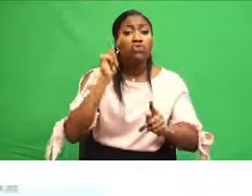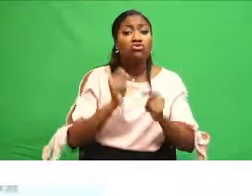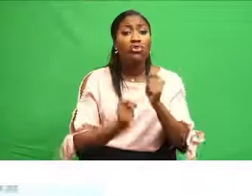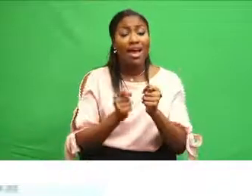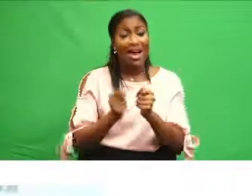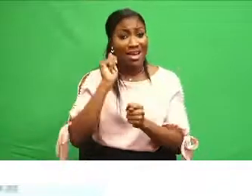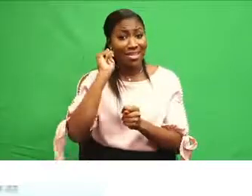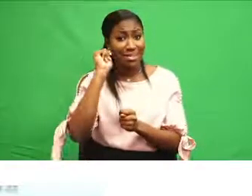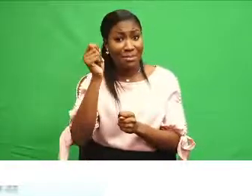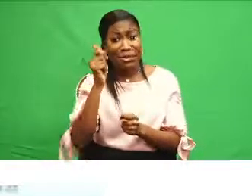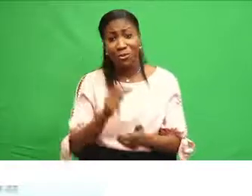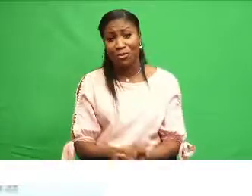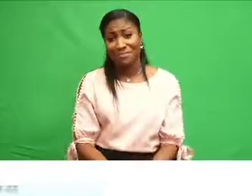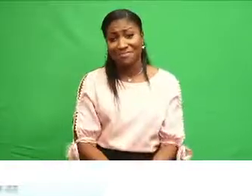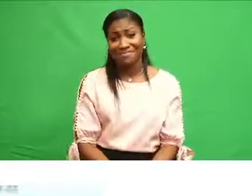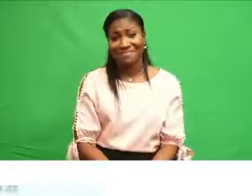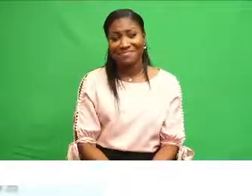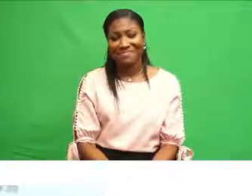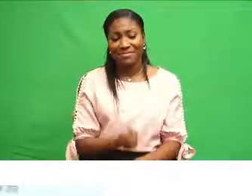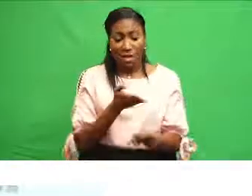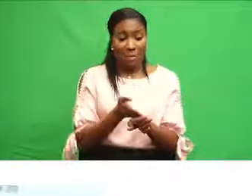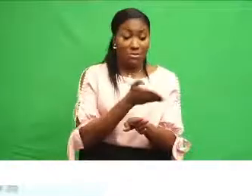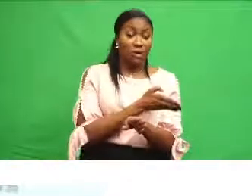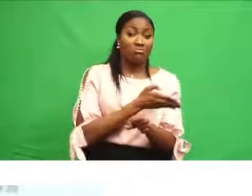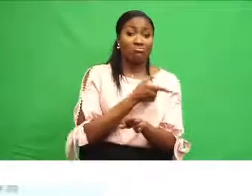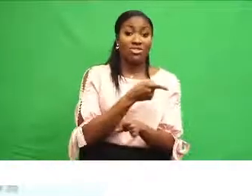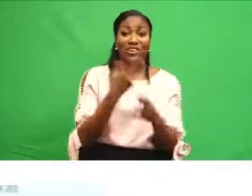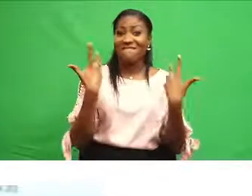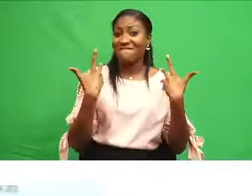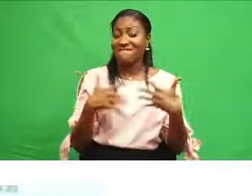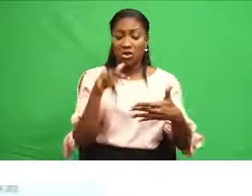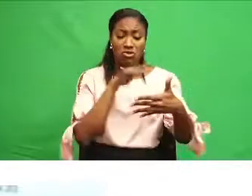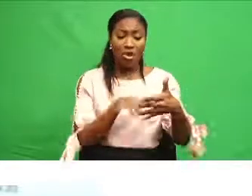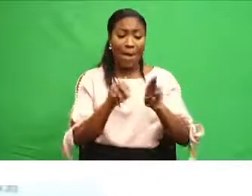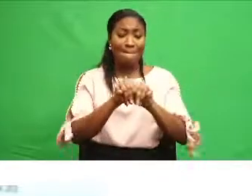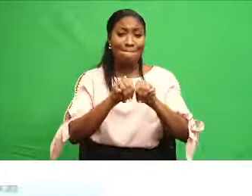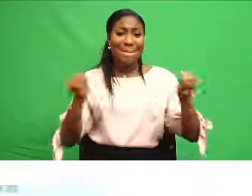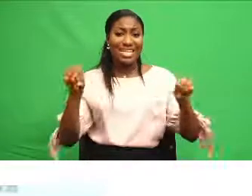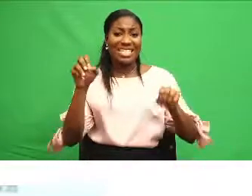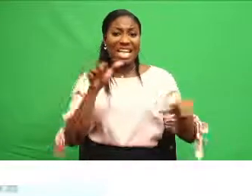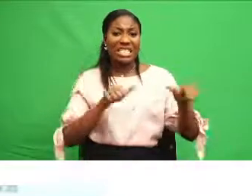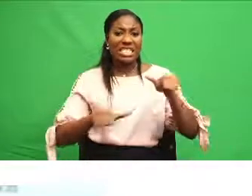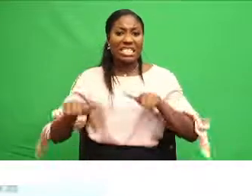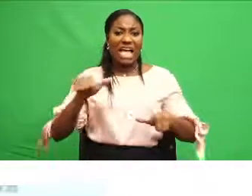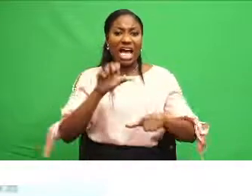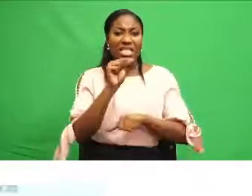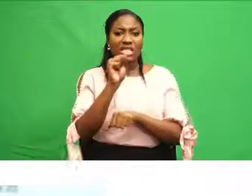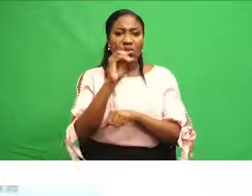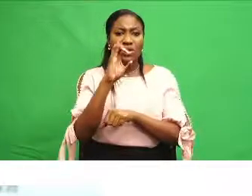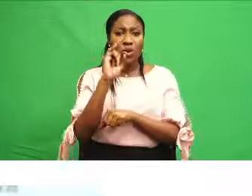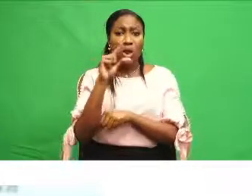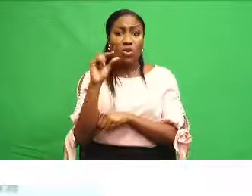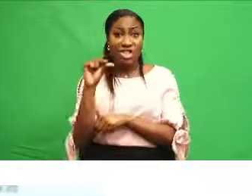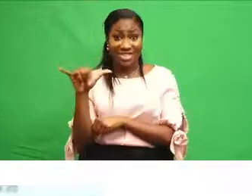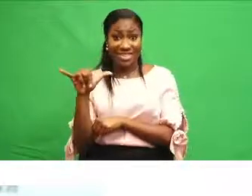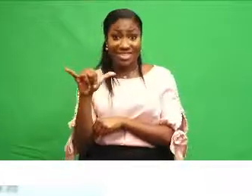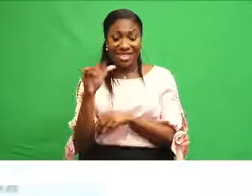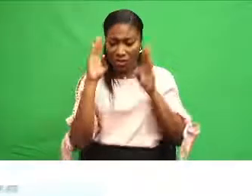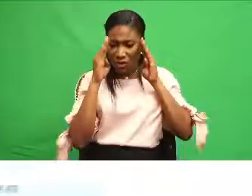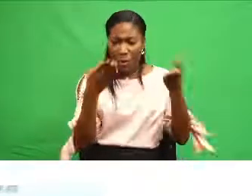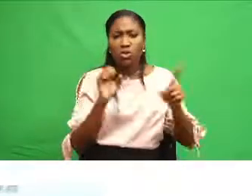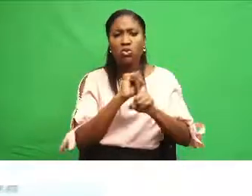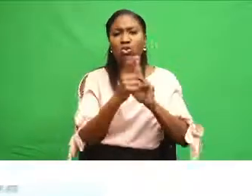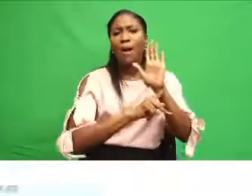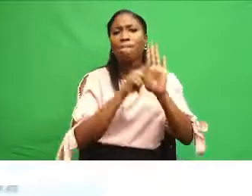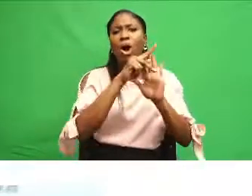Tobago. Prior to this, she completed her Masters of Science in Sociology with an emphasis on social